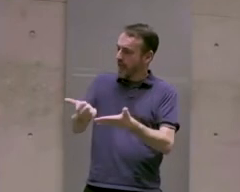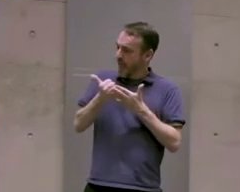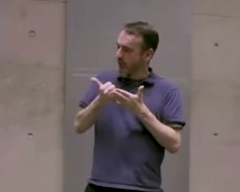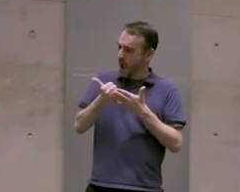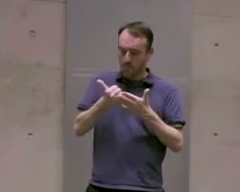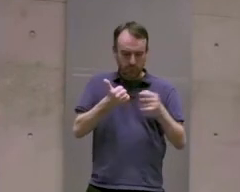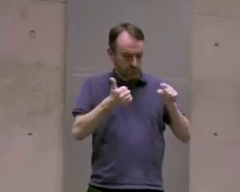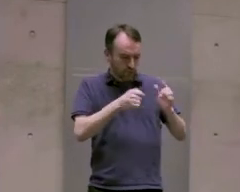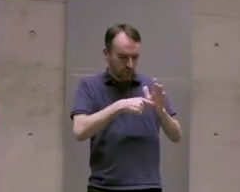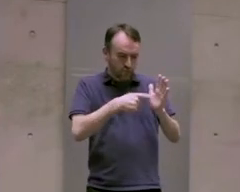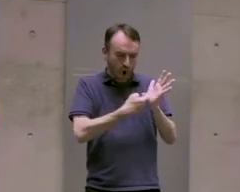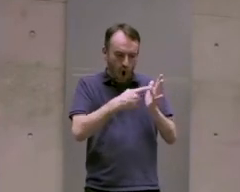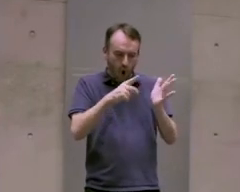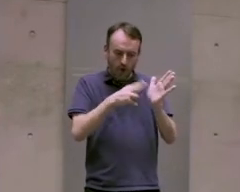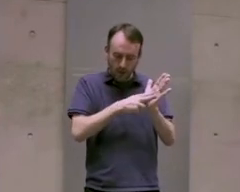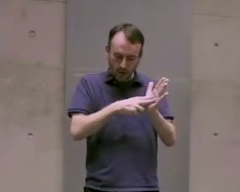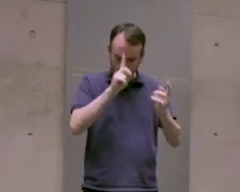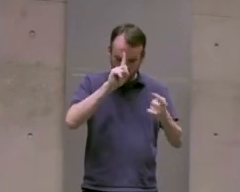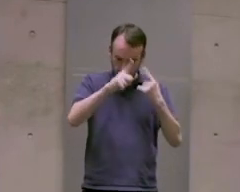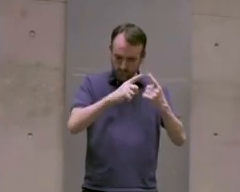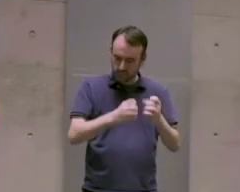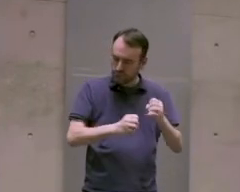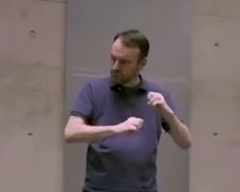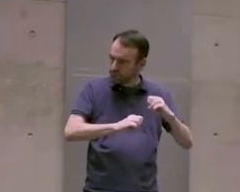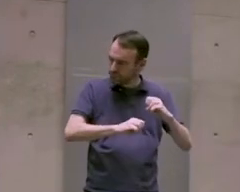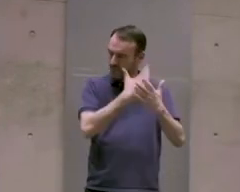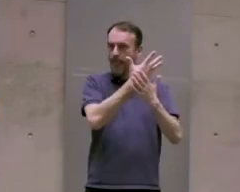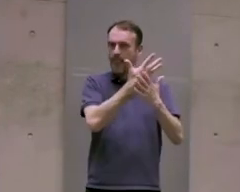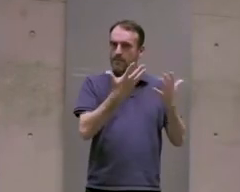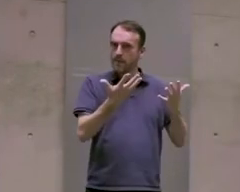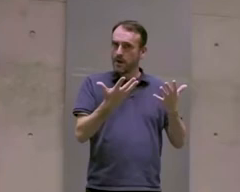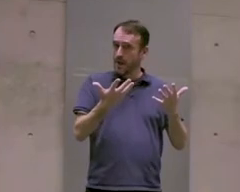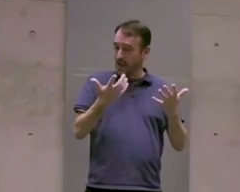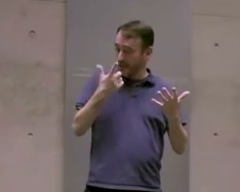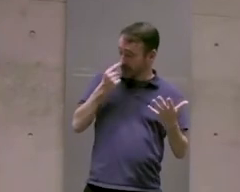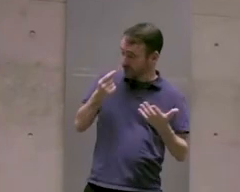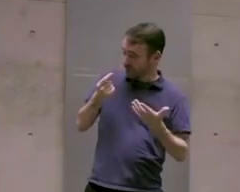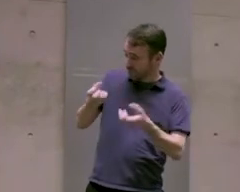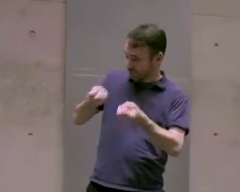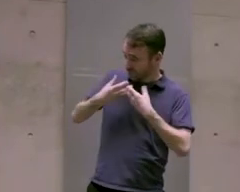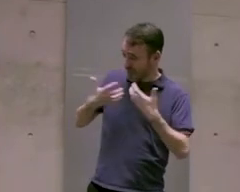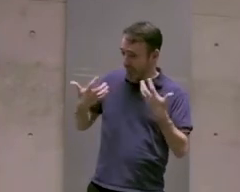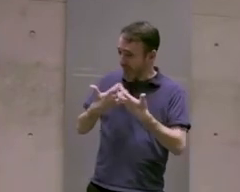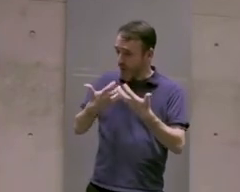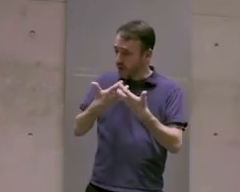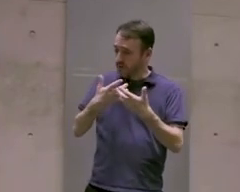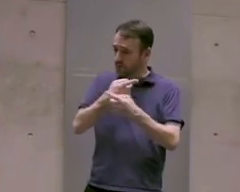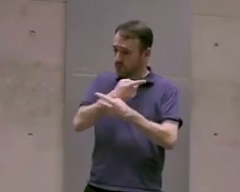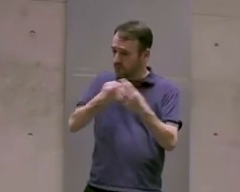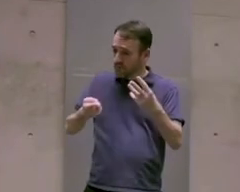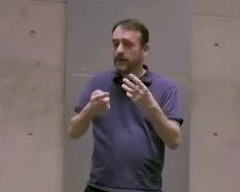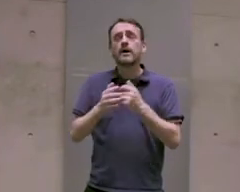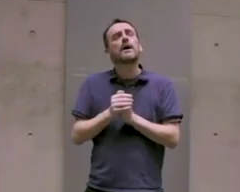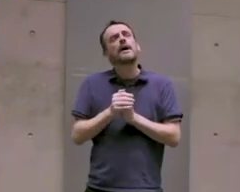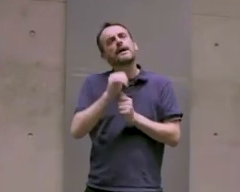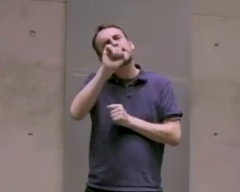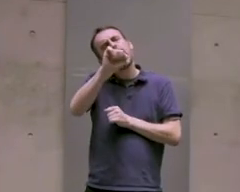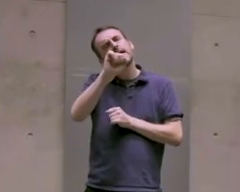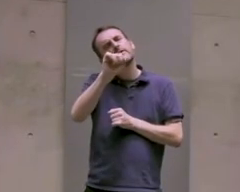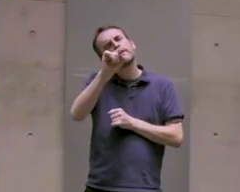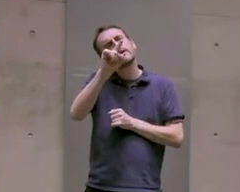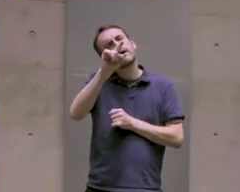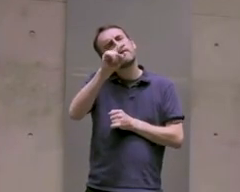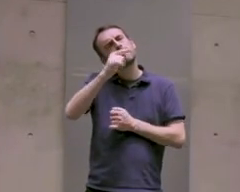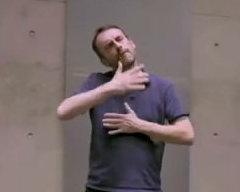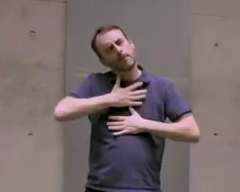How that's evolved since then and how you plan to use it, if you can talk about it in the new Tron. Yeah, so I think it's been, for